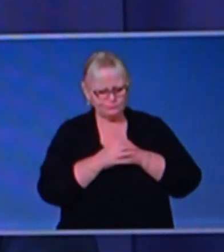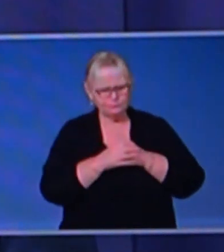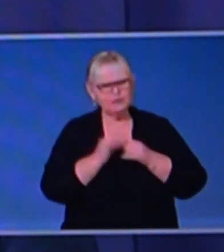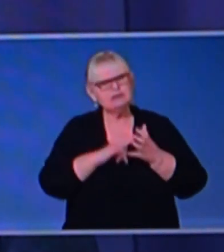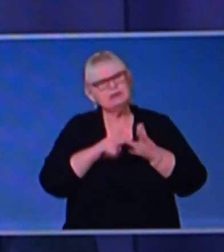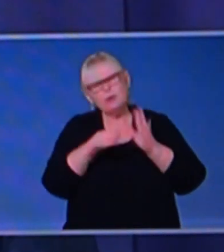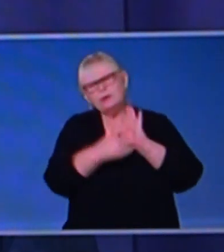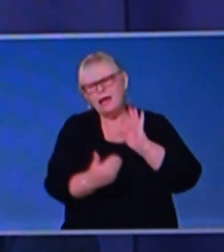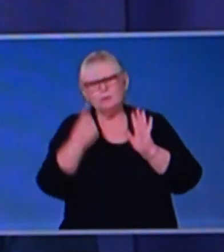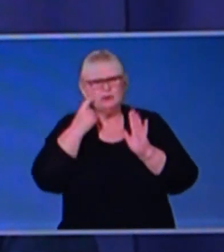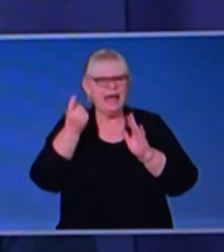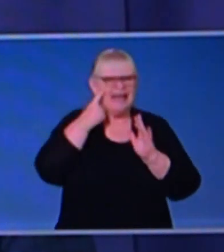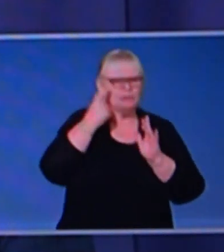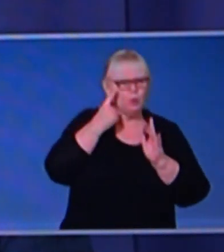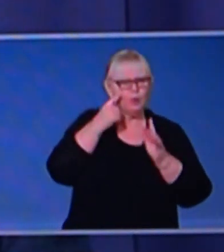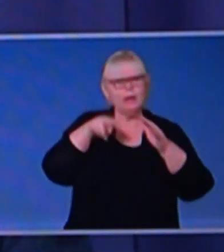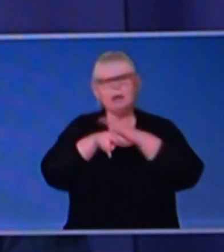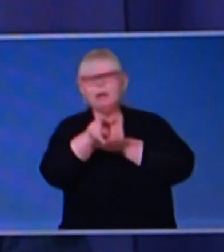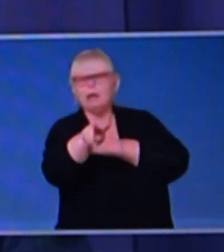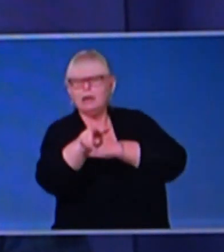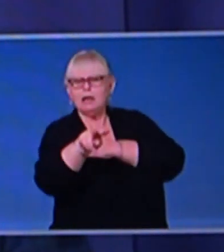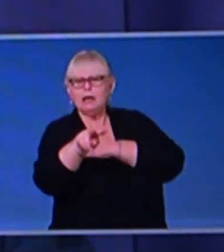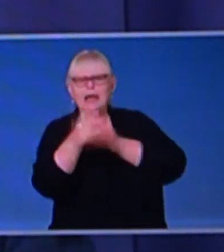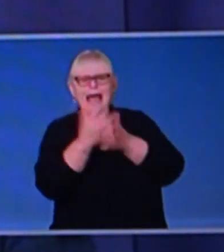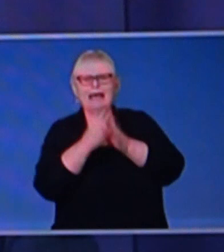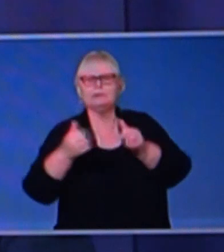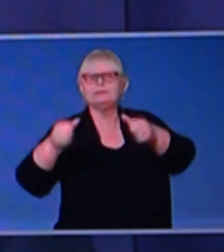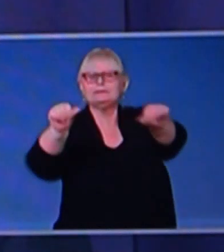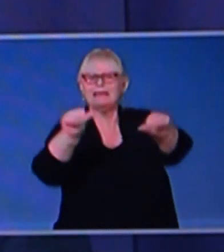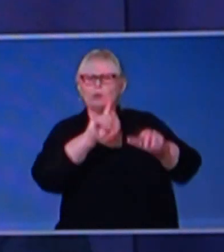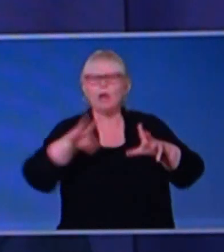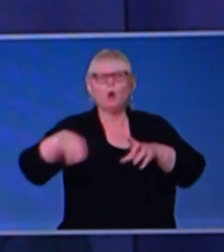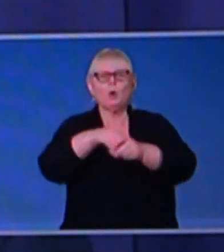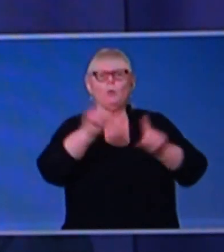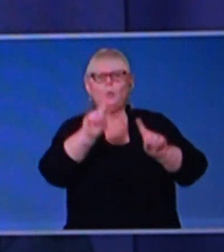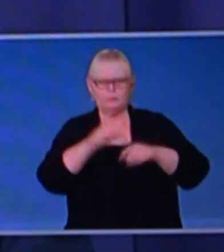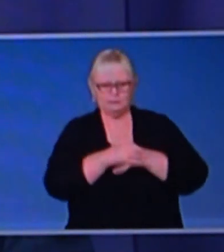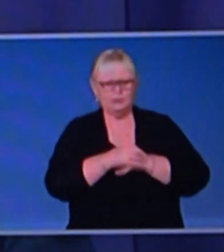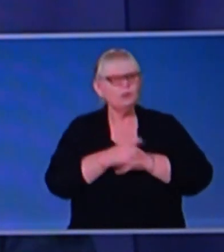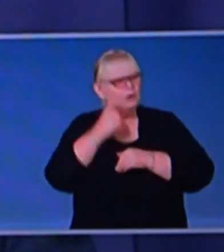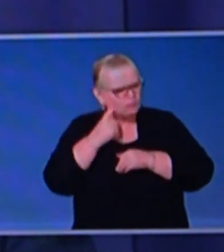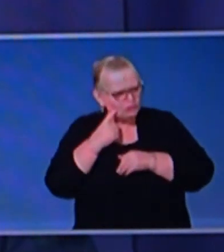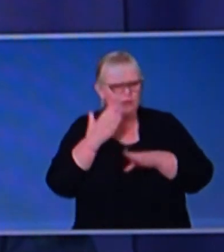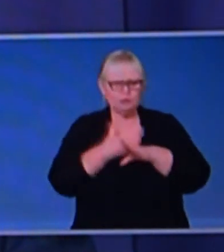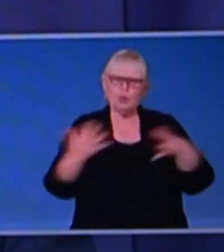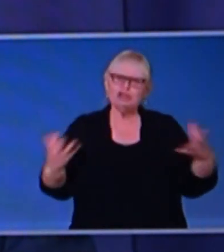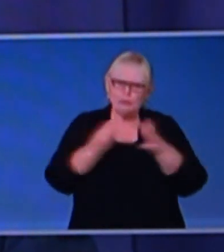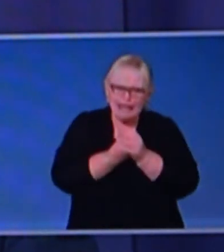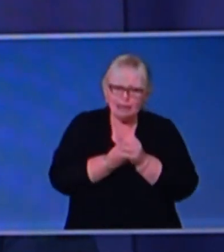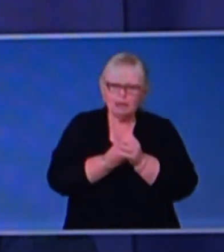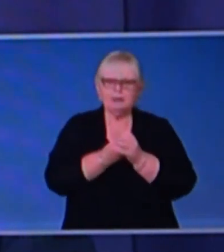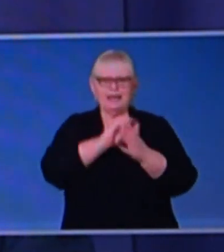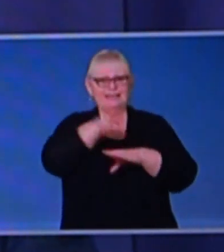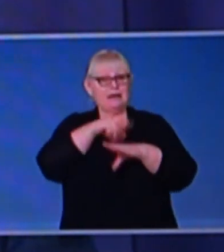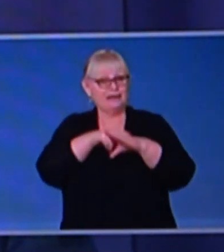what the bigger picture success is when it comes to COVID-19. And we are working to all of that together as a national cabinet. Our